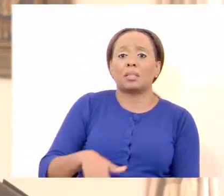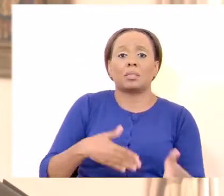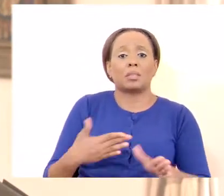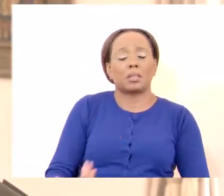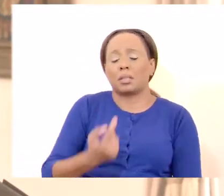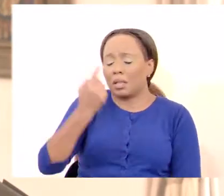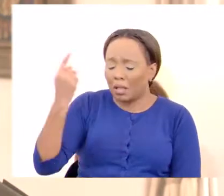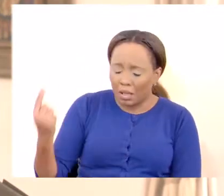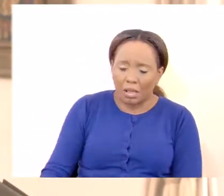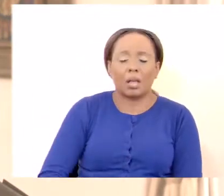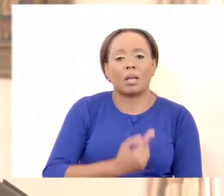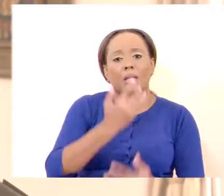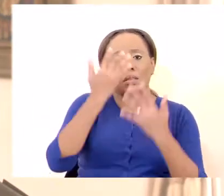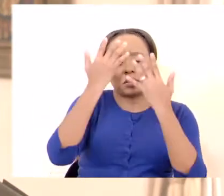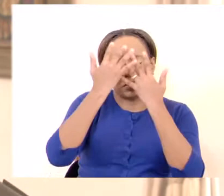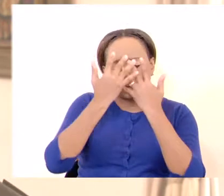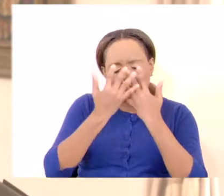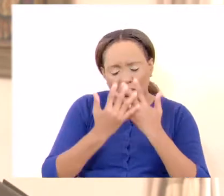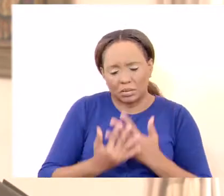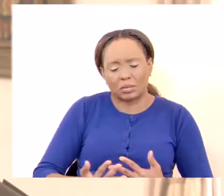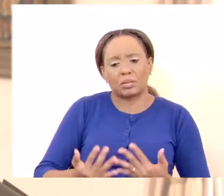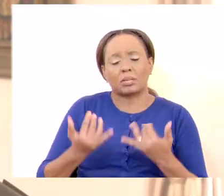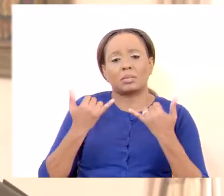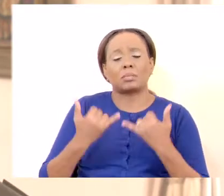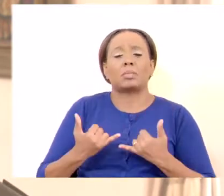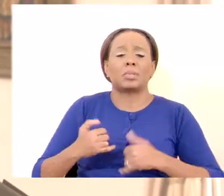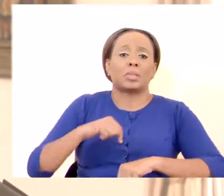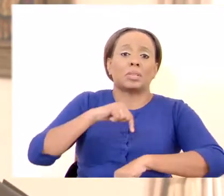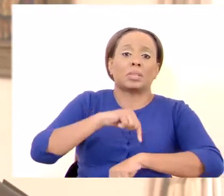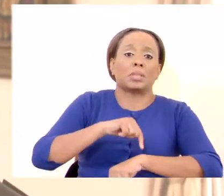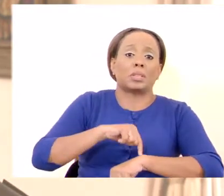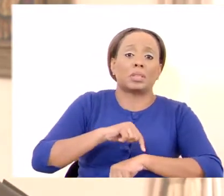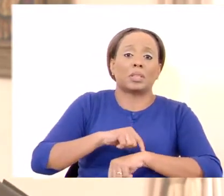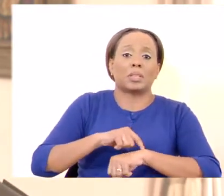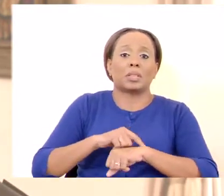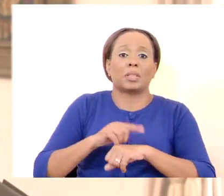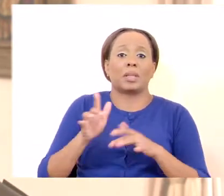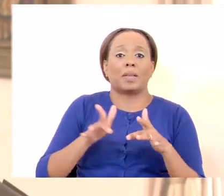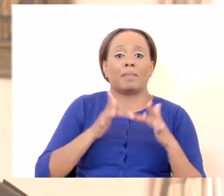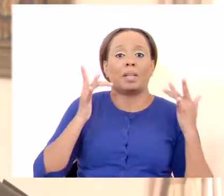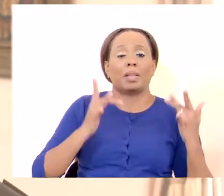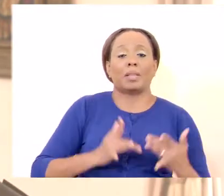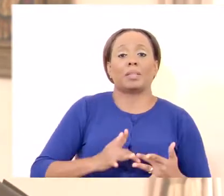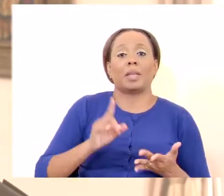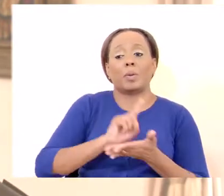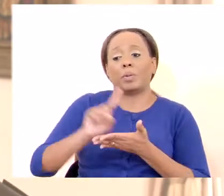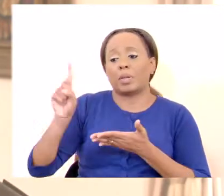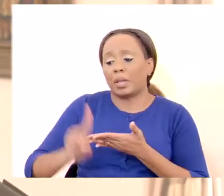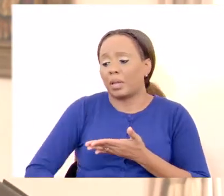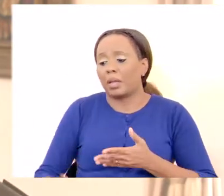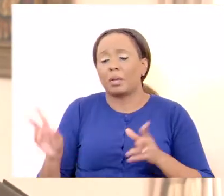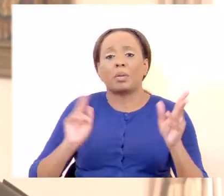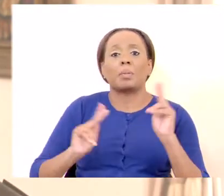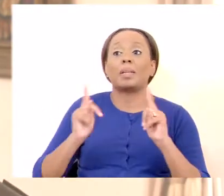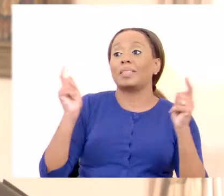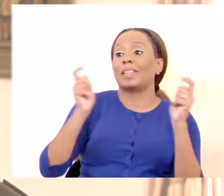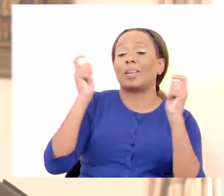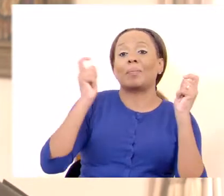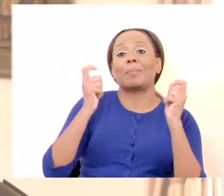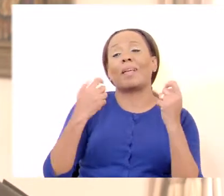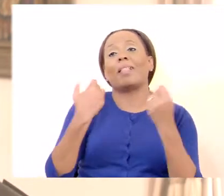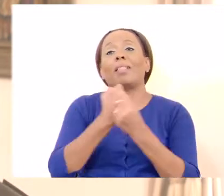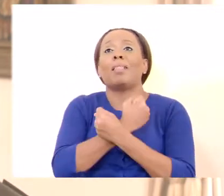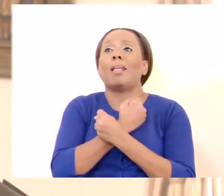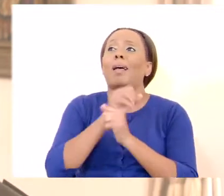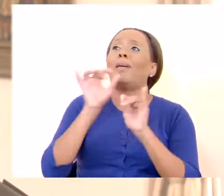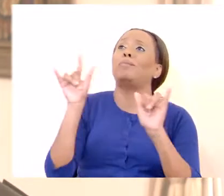sad, and especially at this time, on a Valentine weekend when people celebrate other things, and from a disease